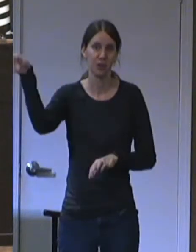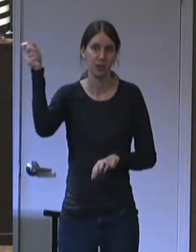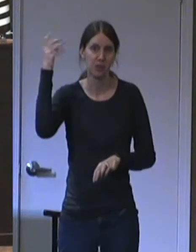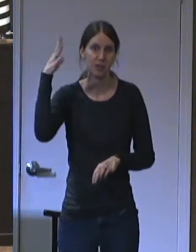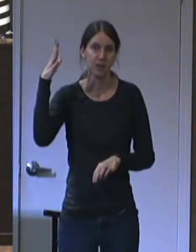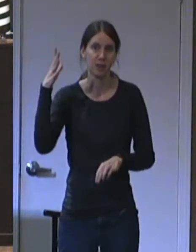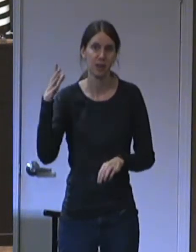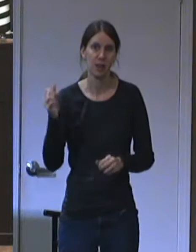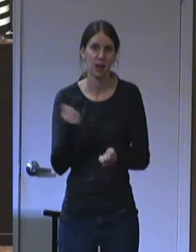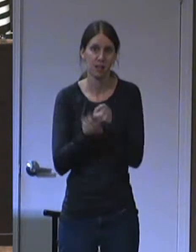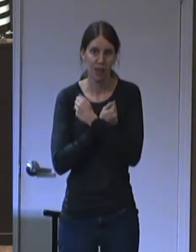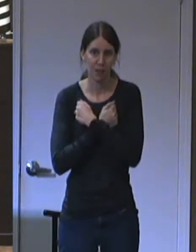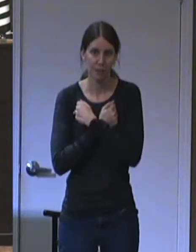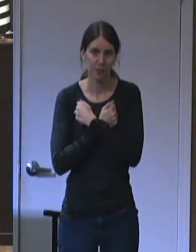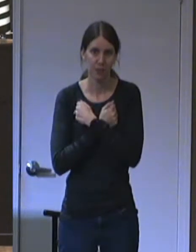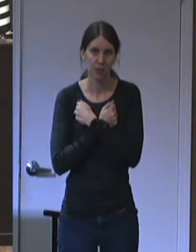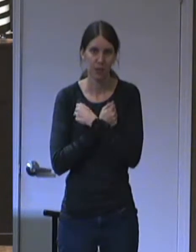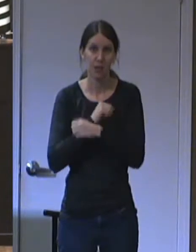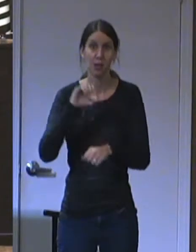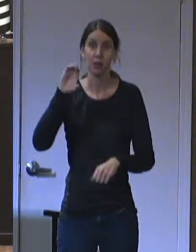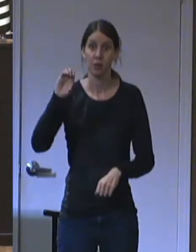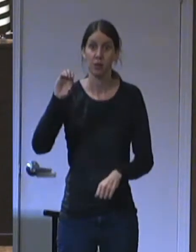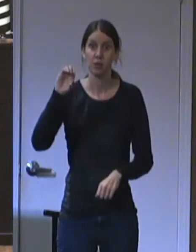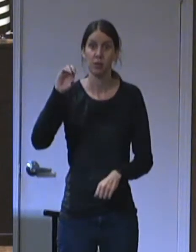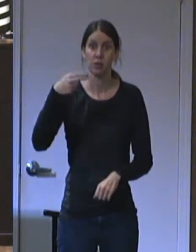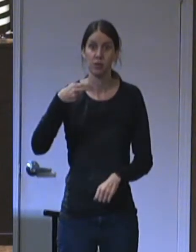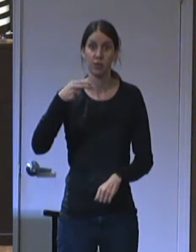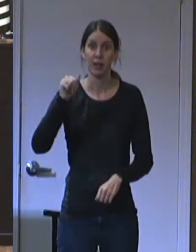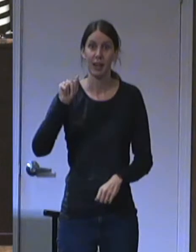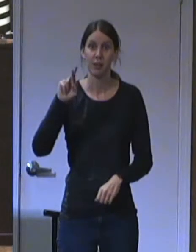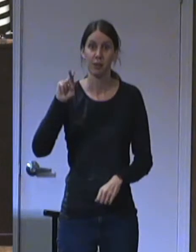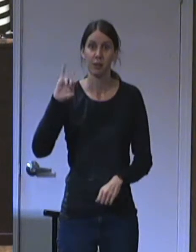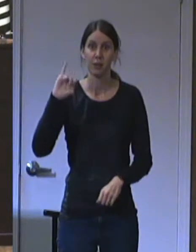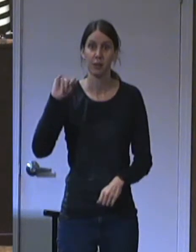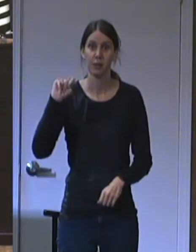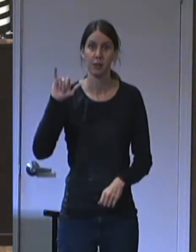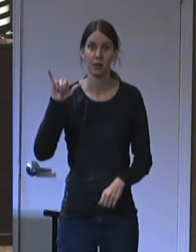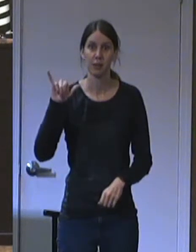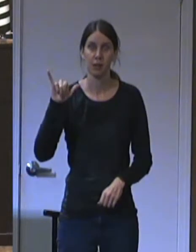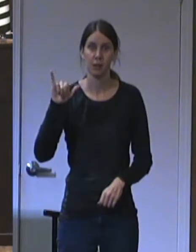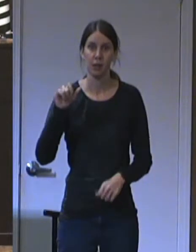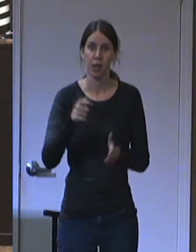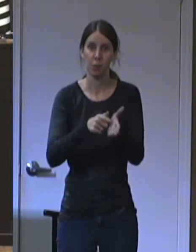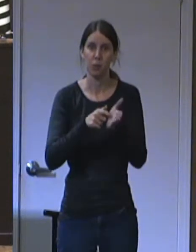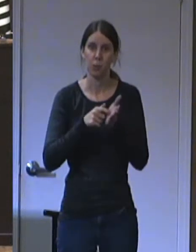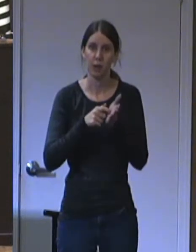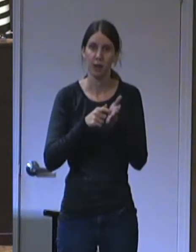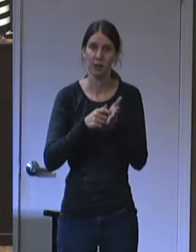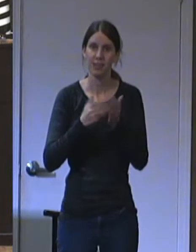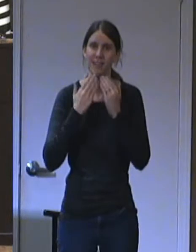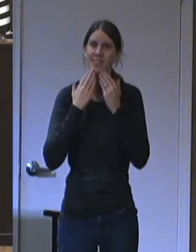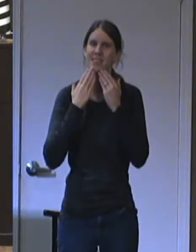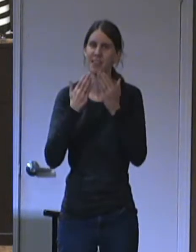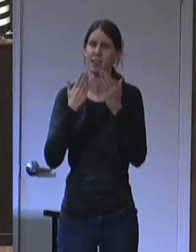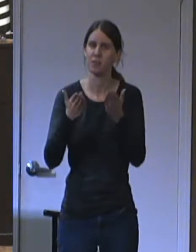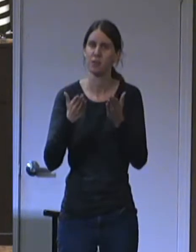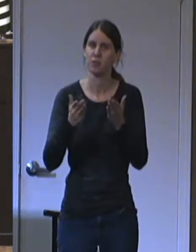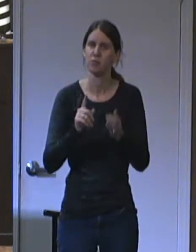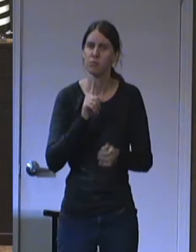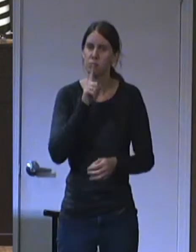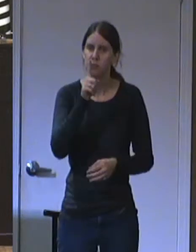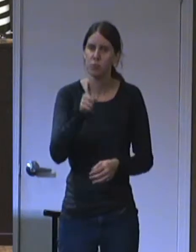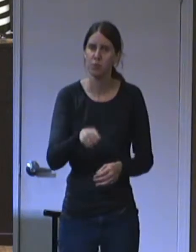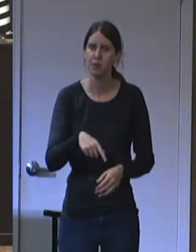gracious love, charity that people need. It requires a thankful, genuine,